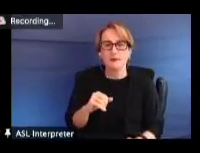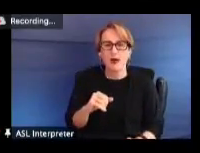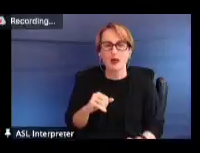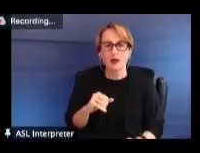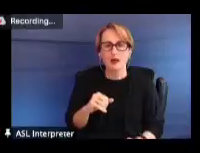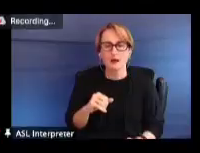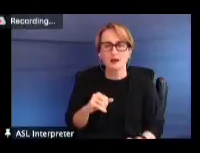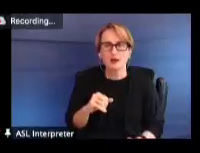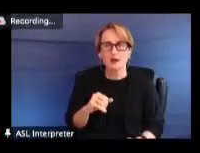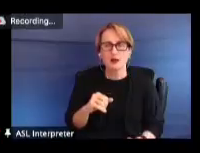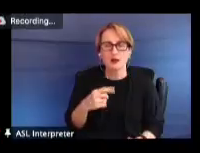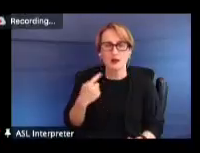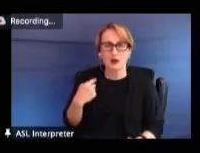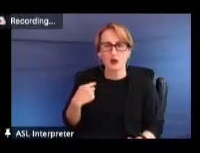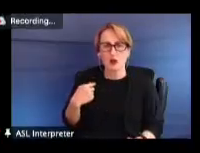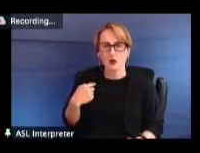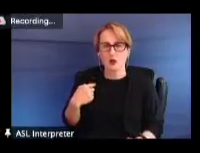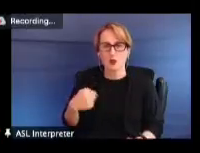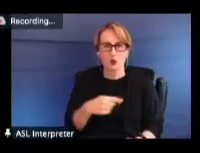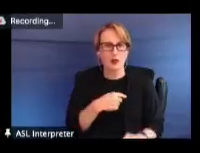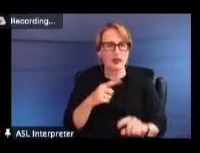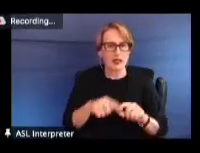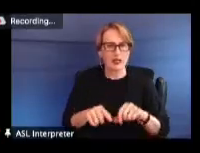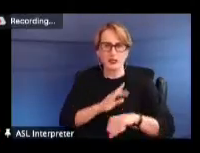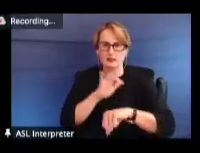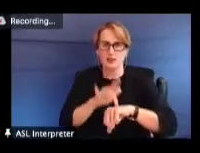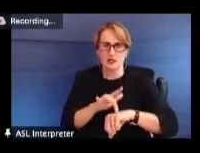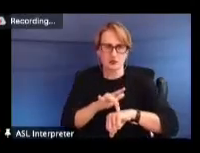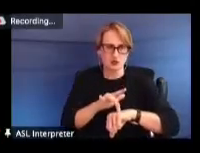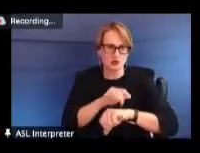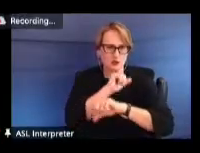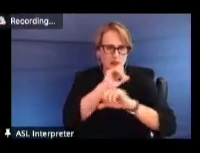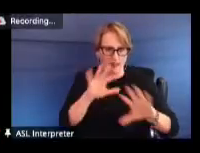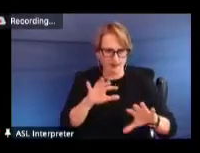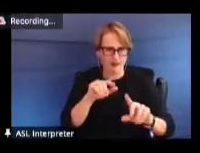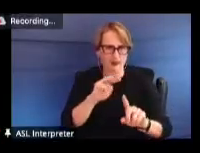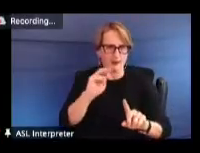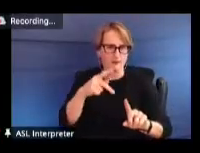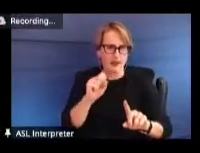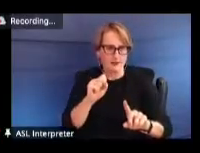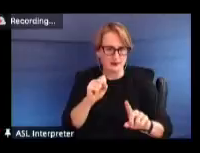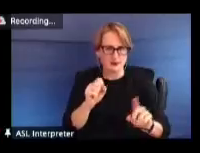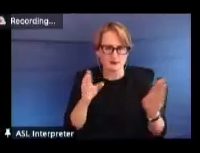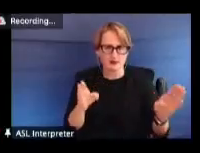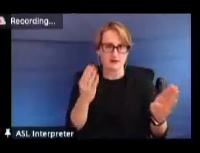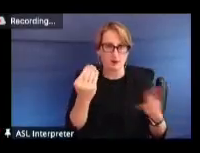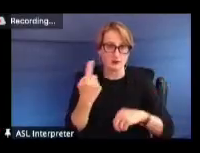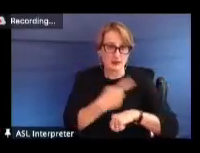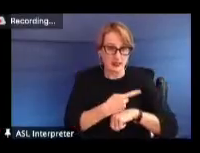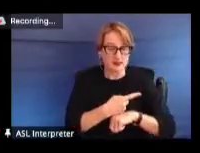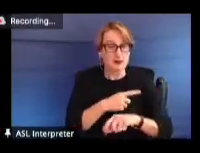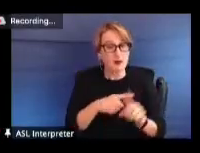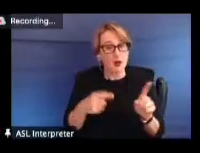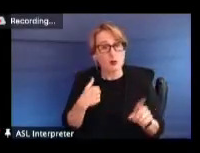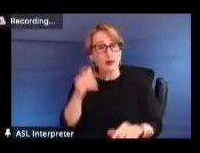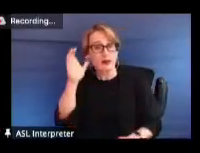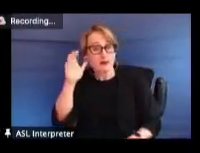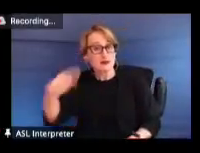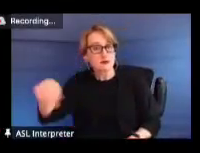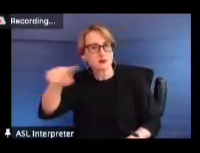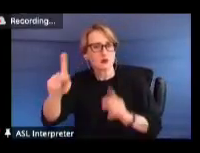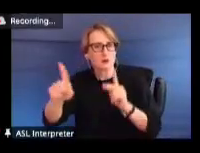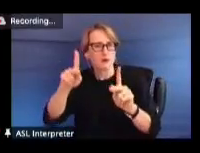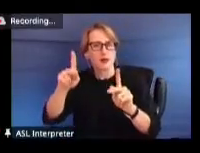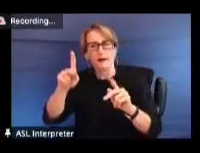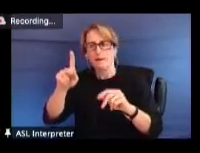we cannot do anything about the maps at that time. But can we listen to public input? Absolutely.